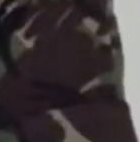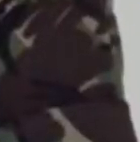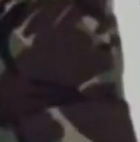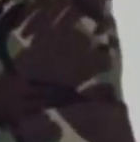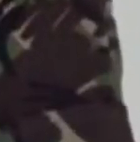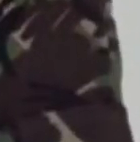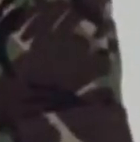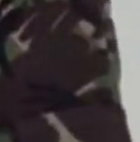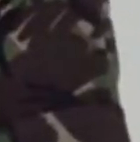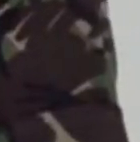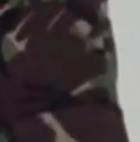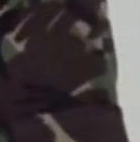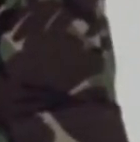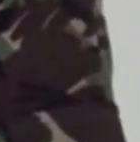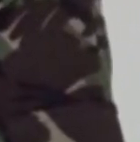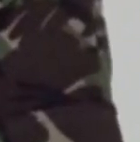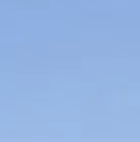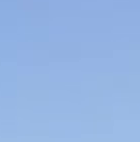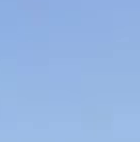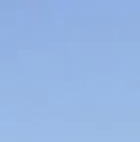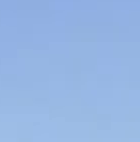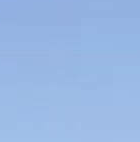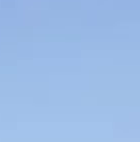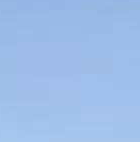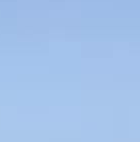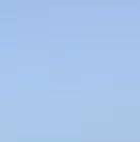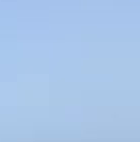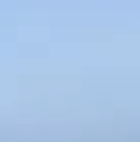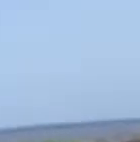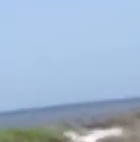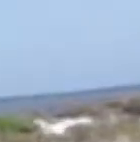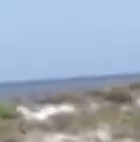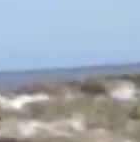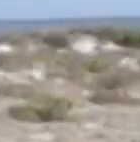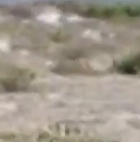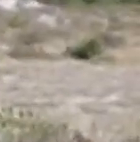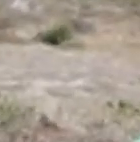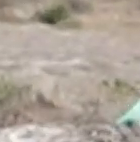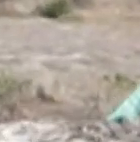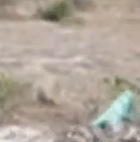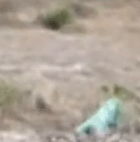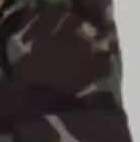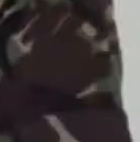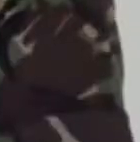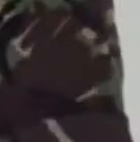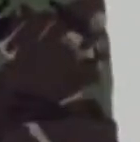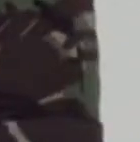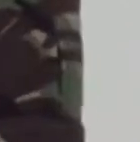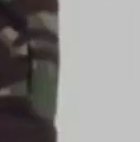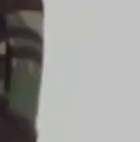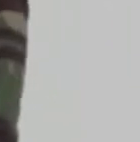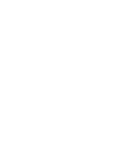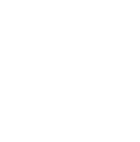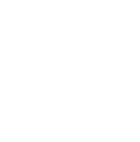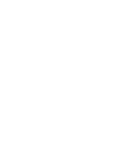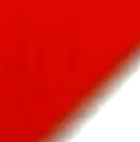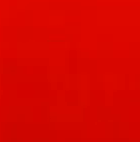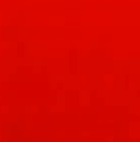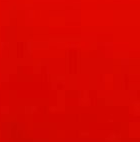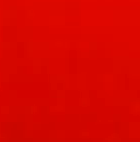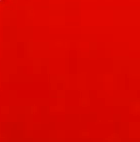operations. I know the commitment. I know the dedication. And I urge you to continue in the manner that we are doing our